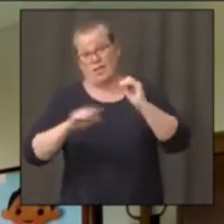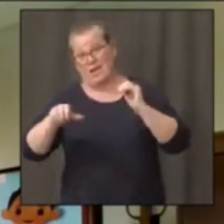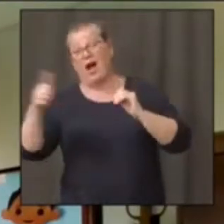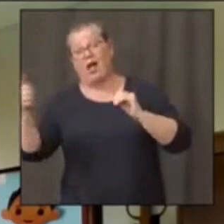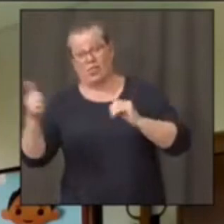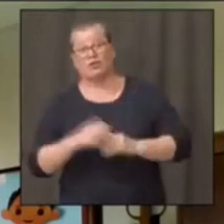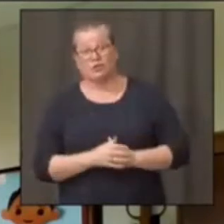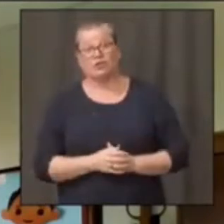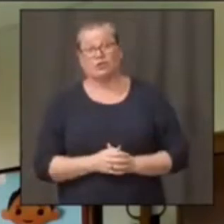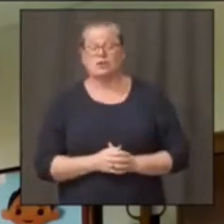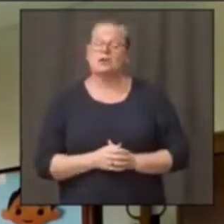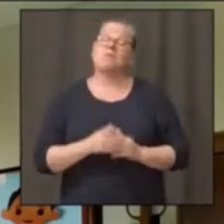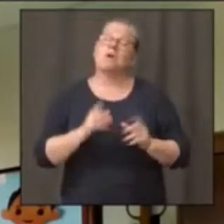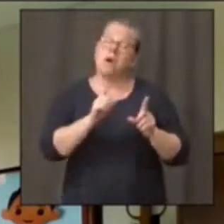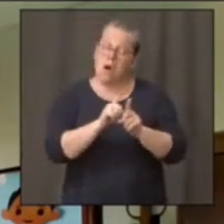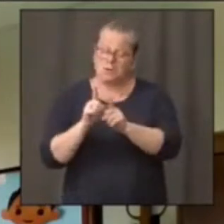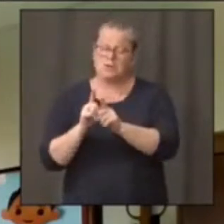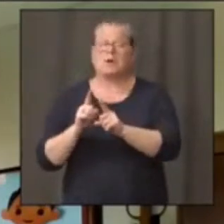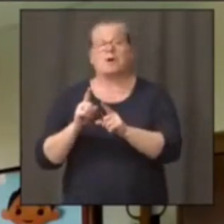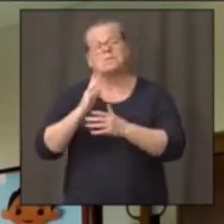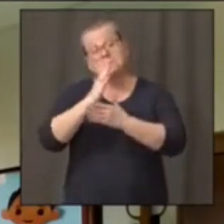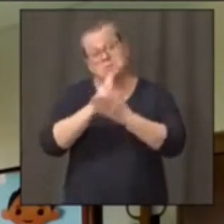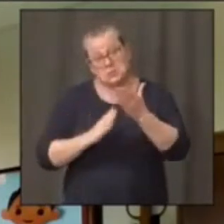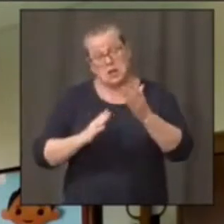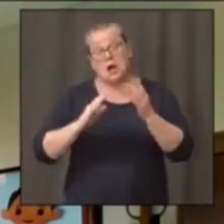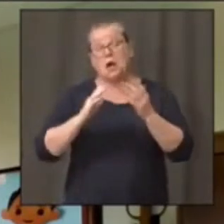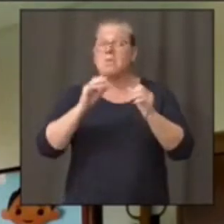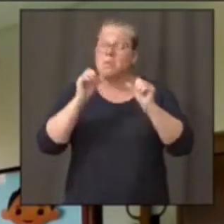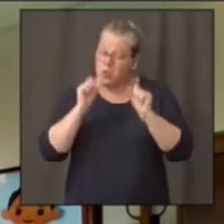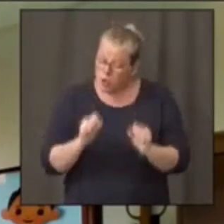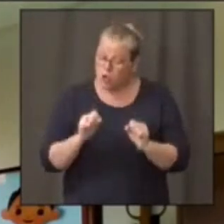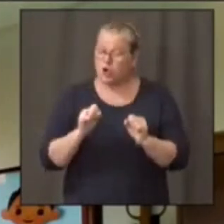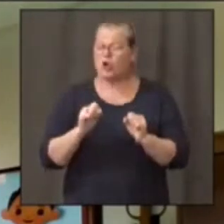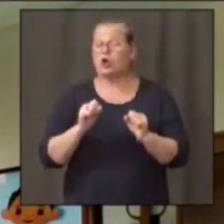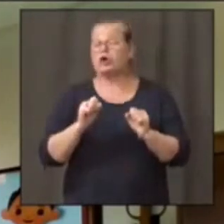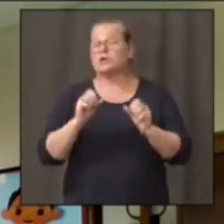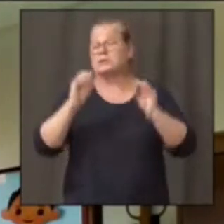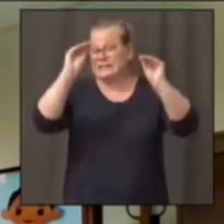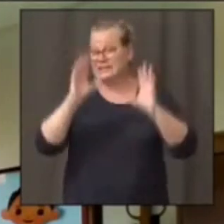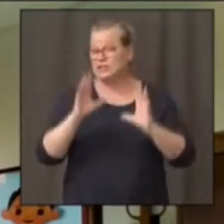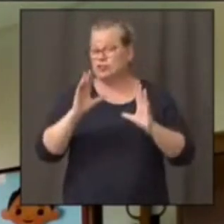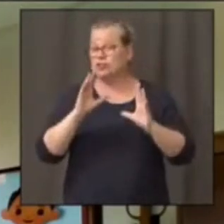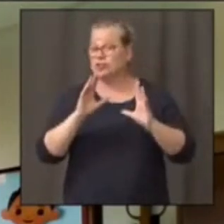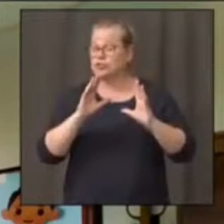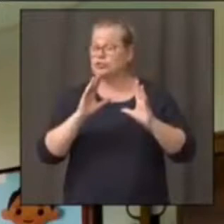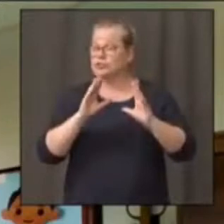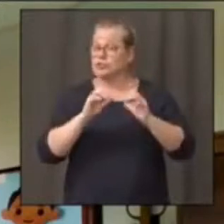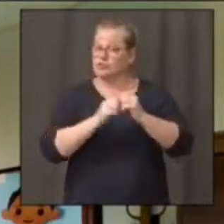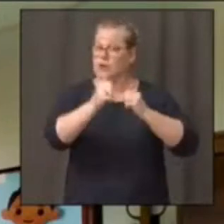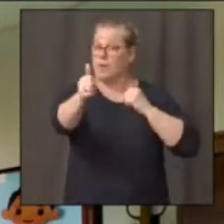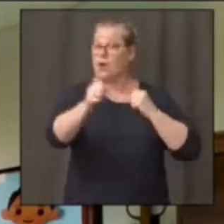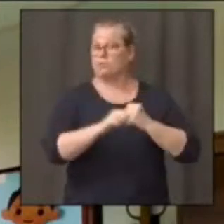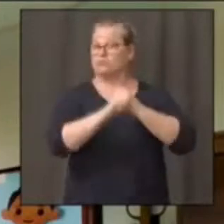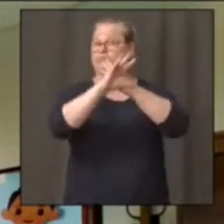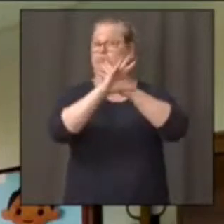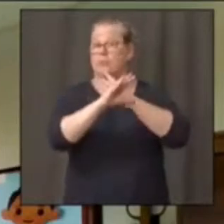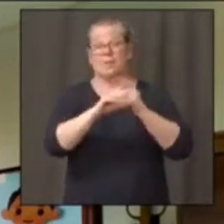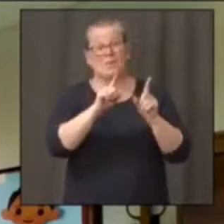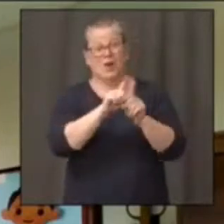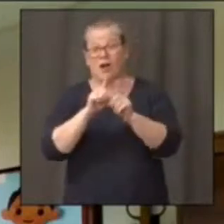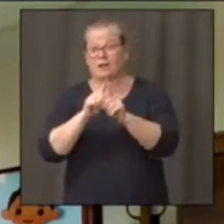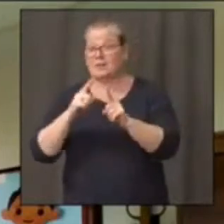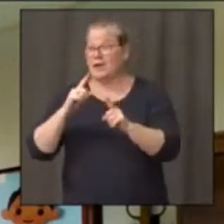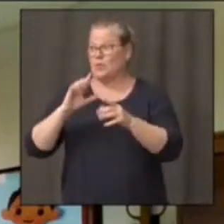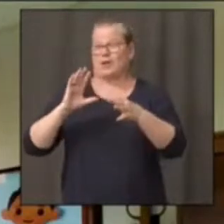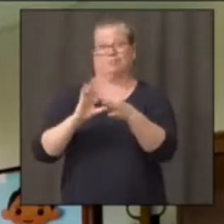provide opportunities for teachers to teach remotely. But we also recognize, like I said on June 25th, that may not be the case